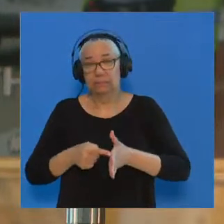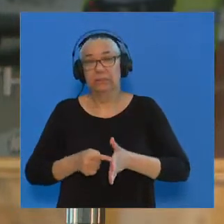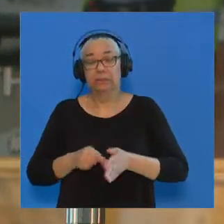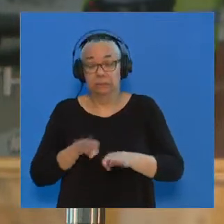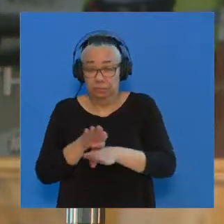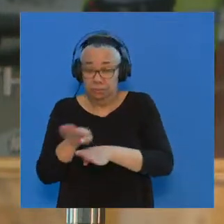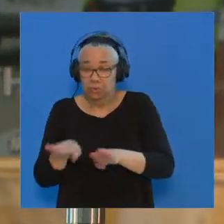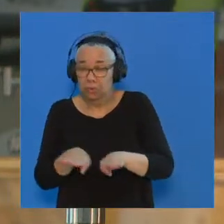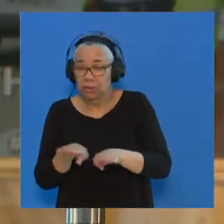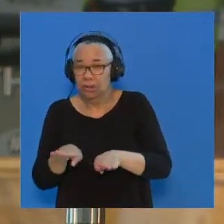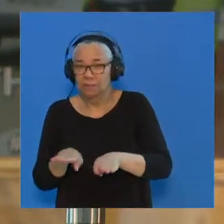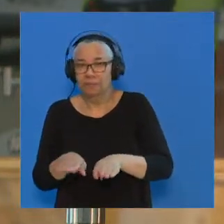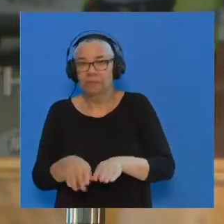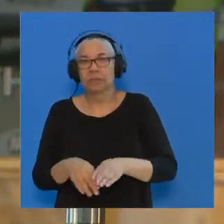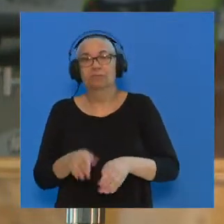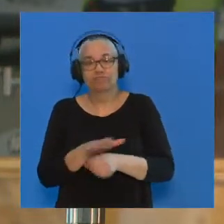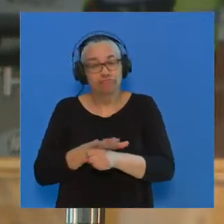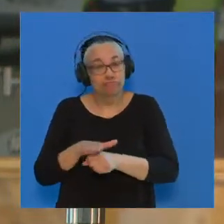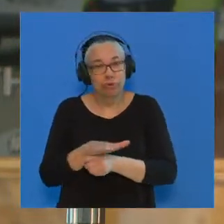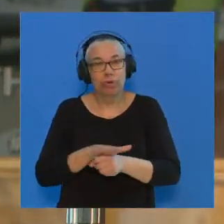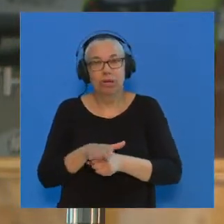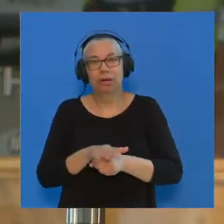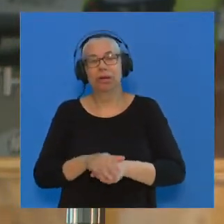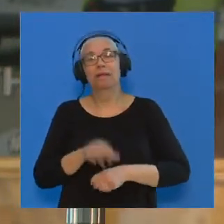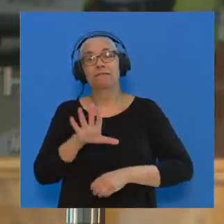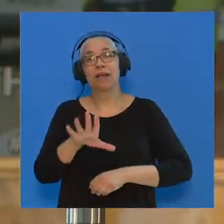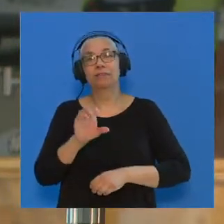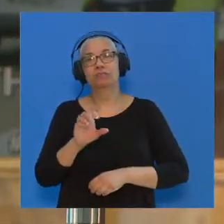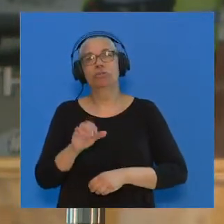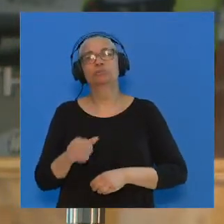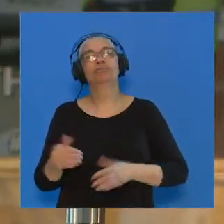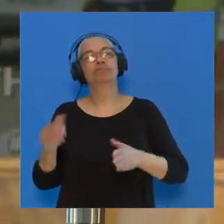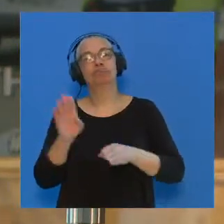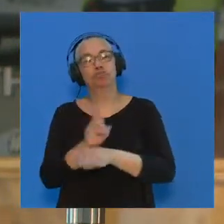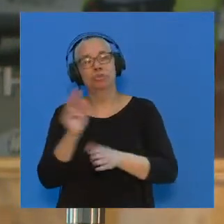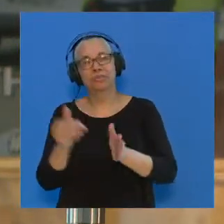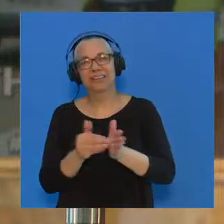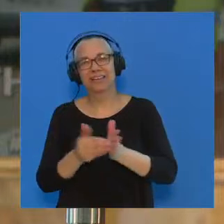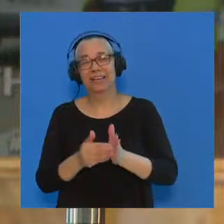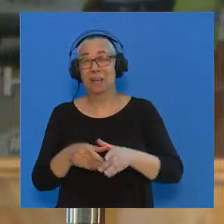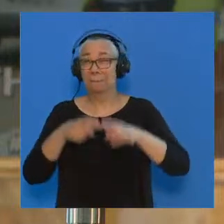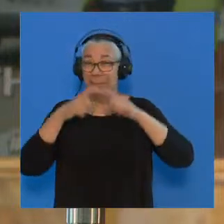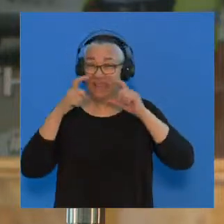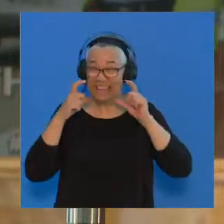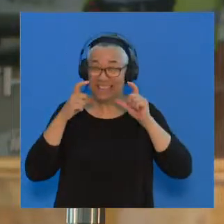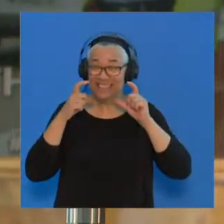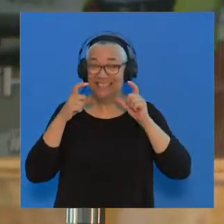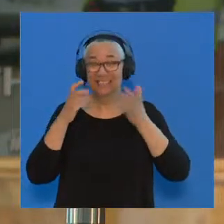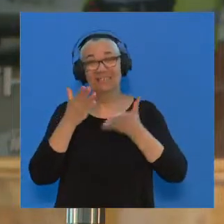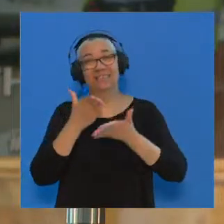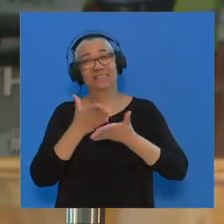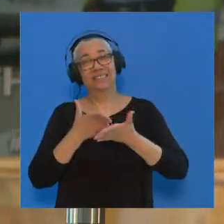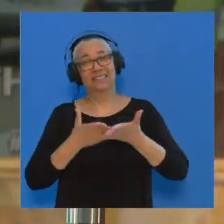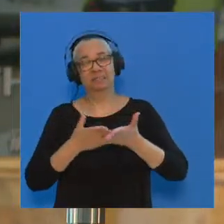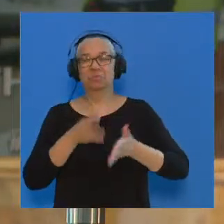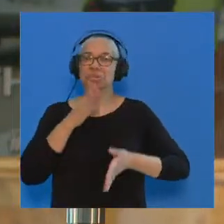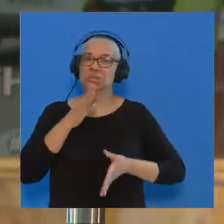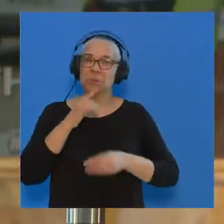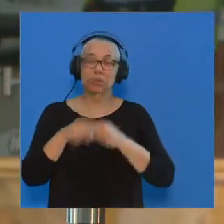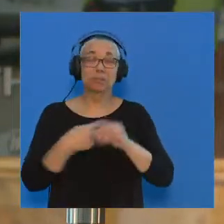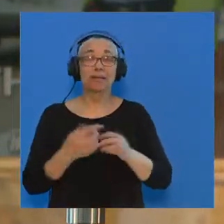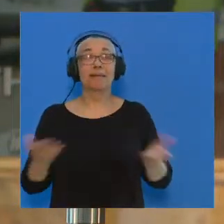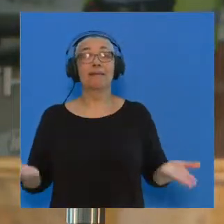as ordered 500 reusable ones. With respect to masks, there are some types of masks that are, and we've spoken about it